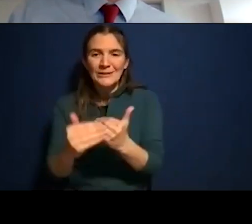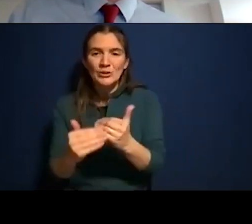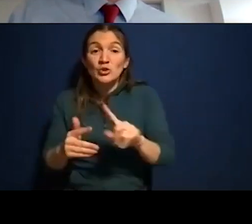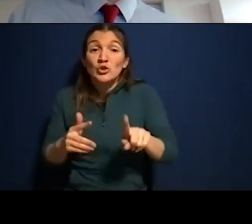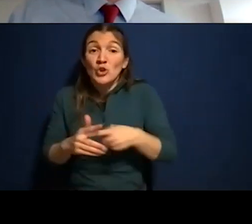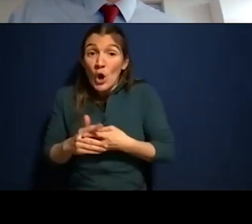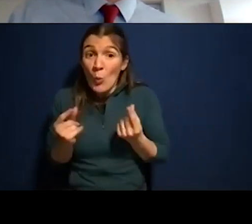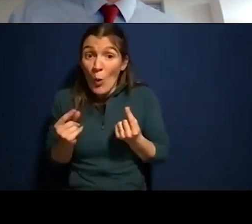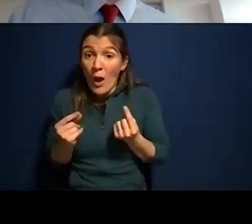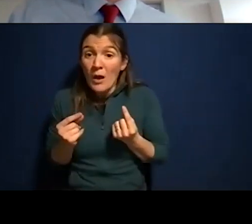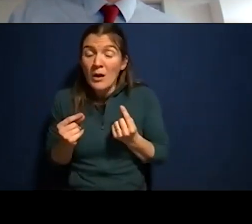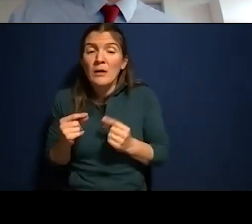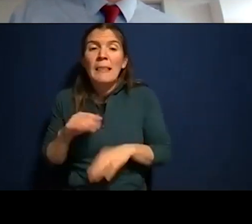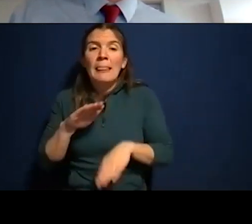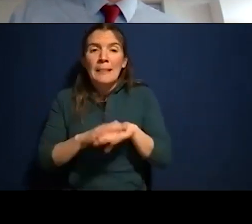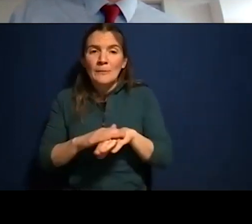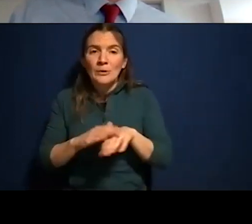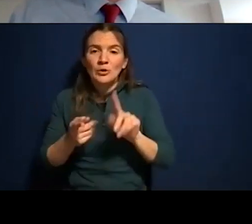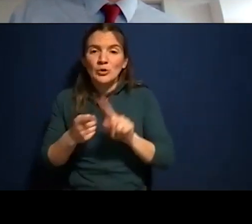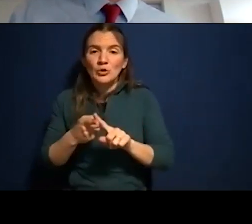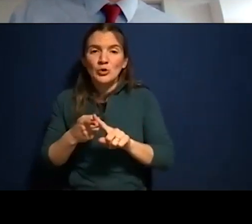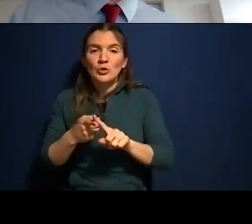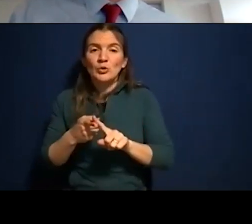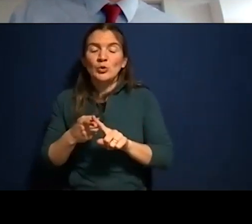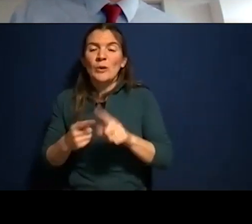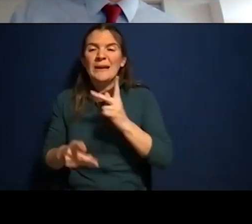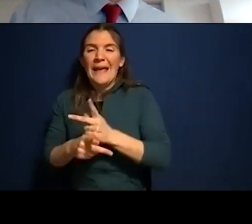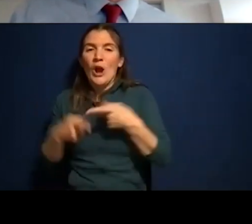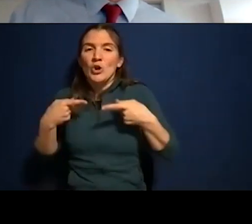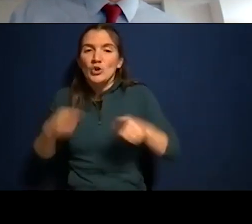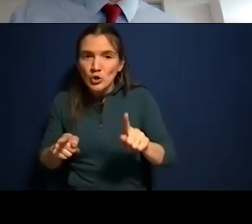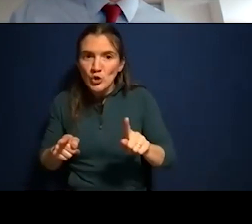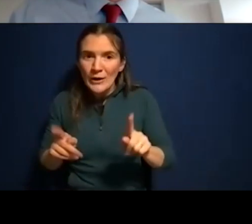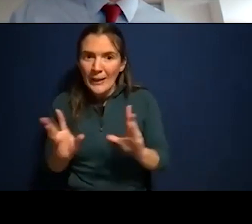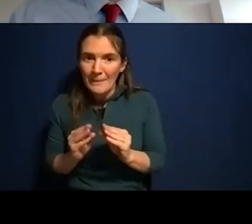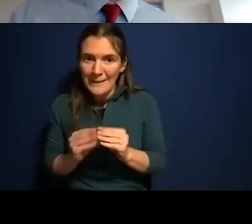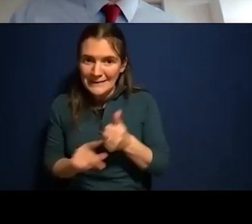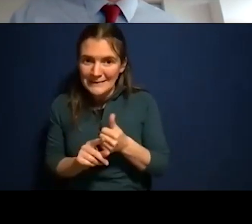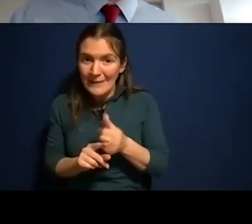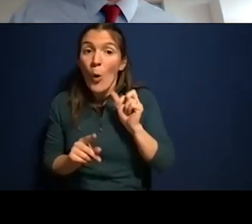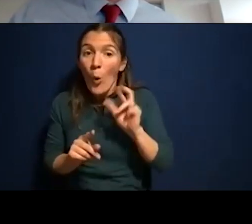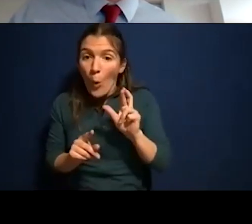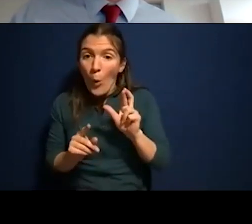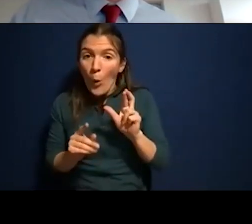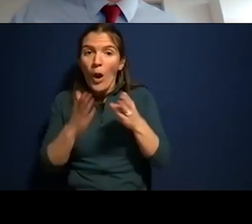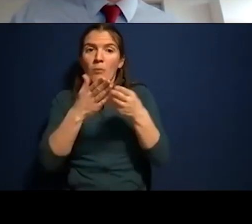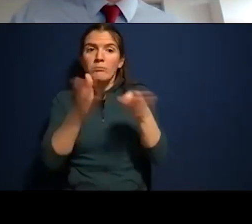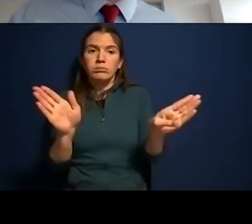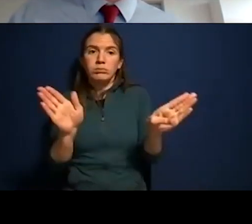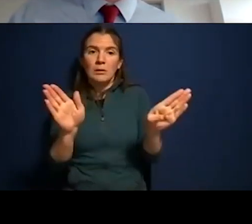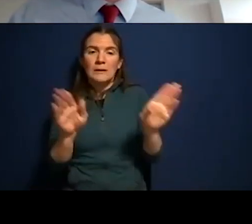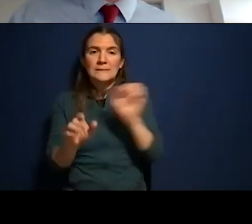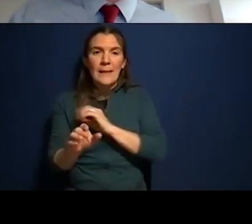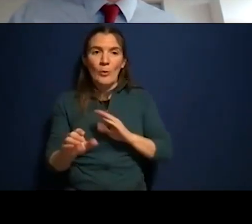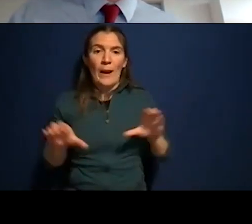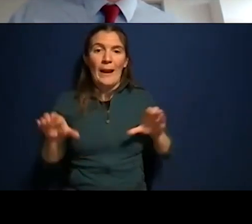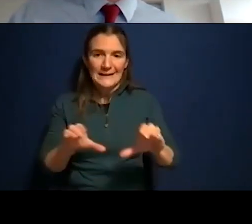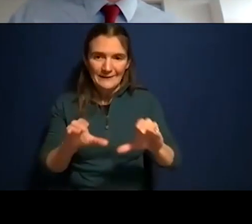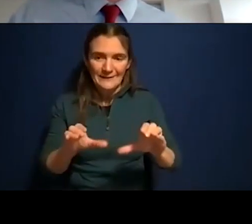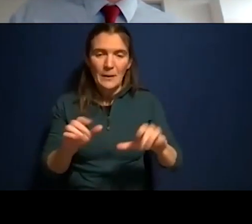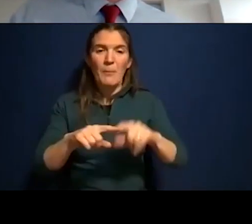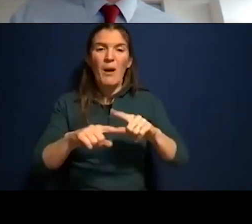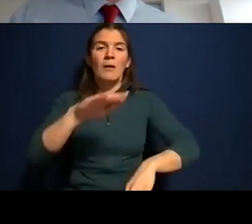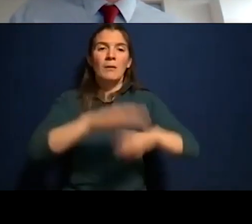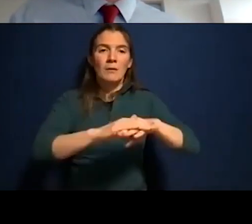be limited to dependent care during select board meetings or applied more broadly to select board activities, but with a dollar limit per